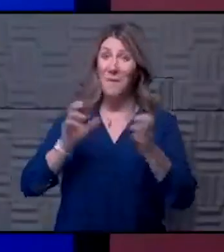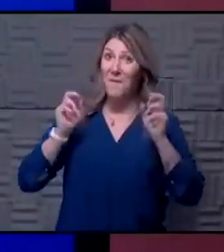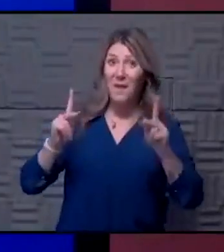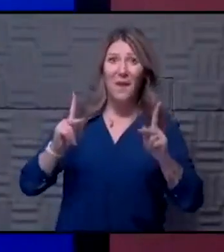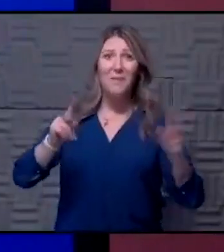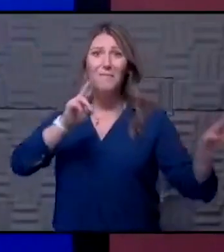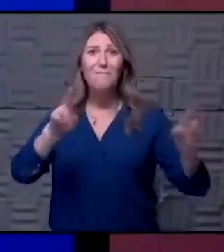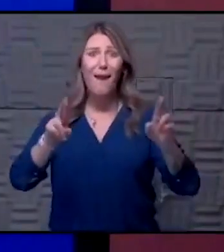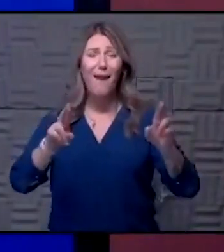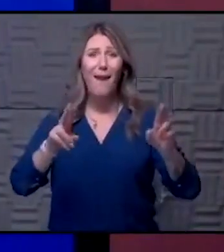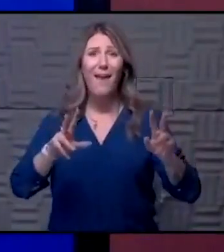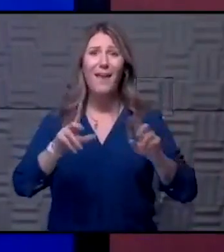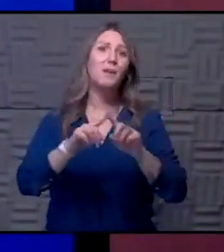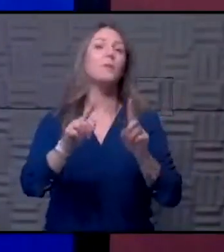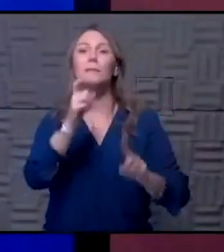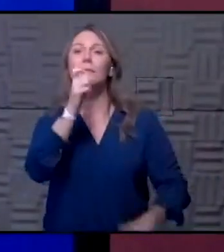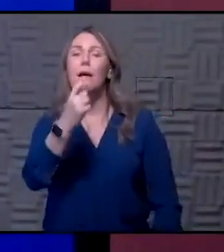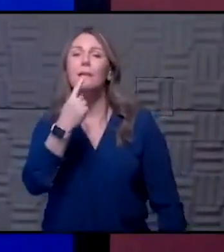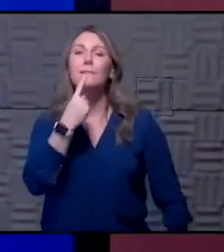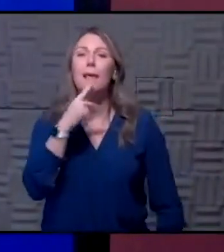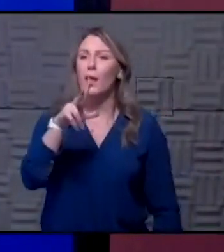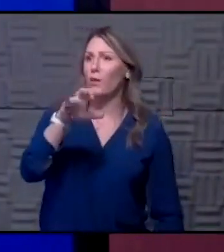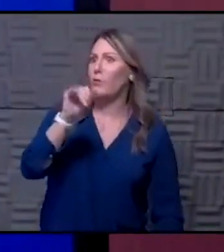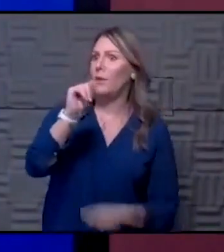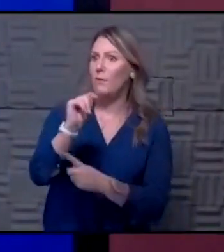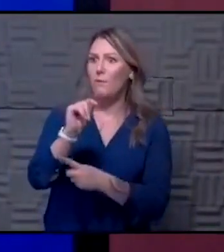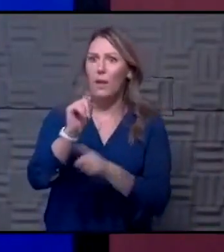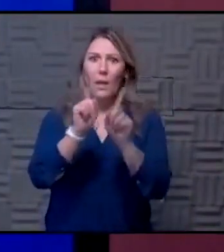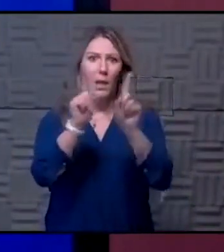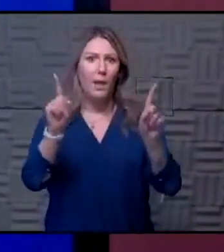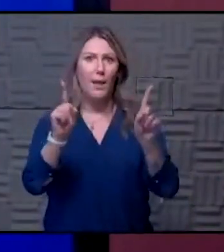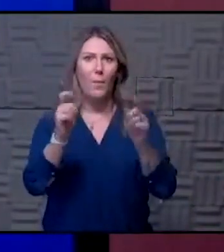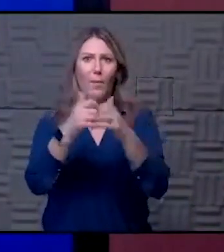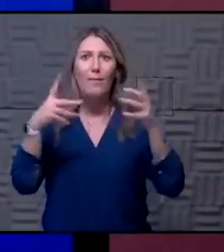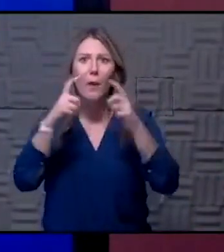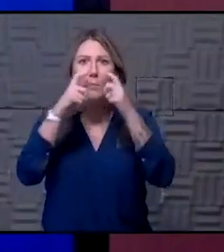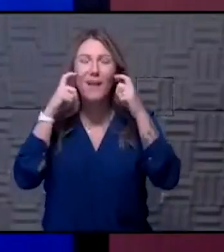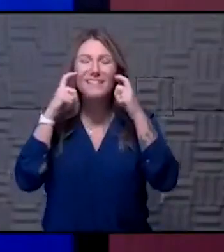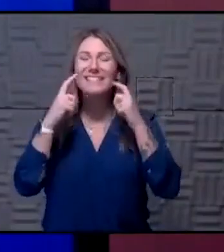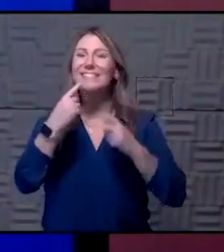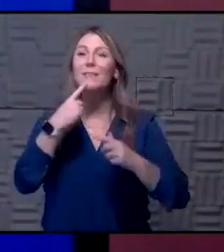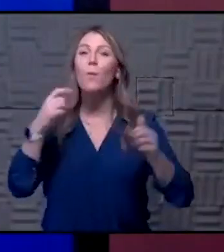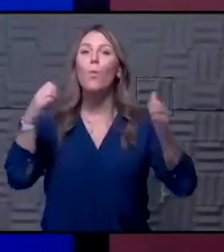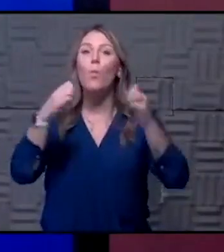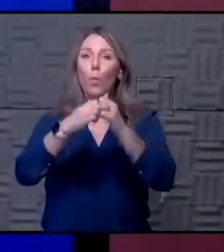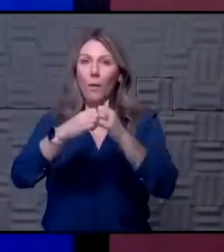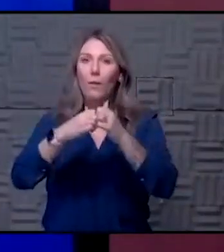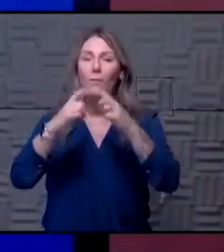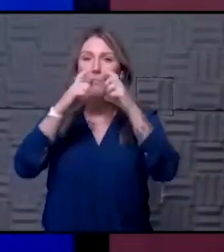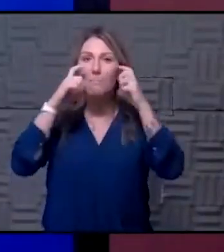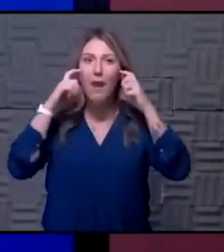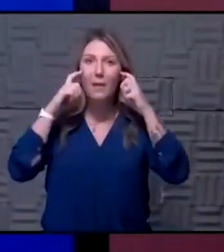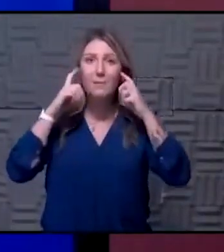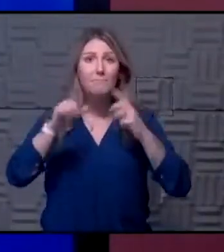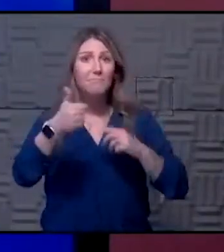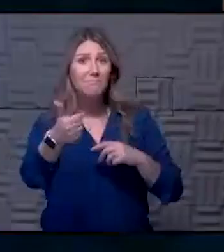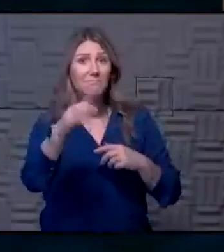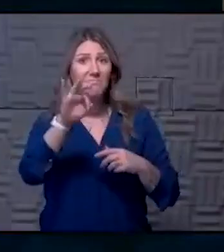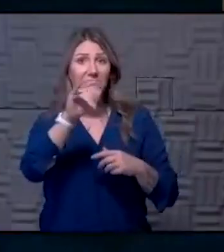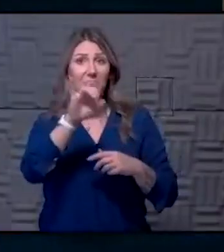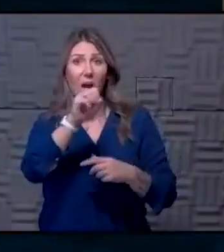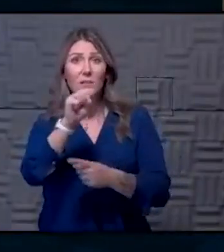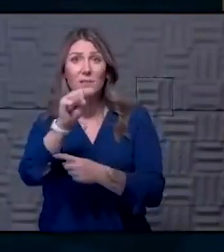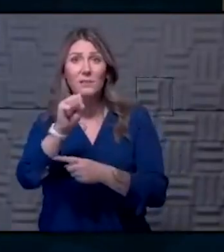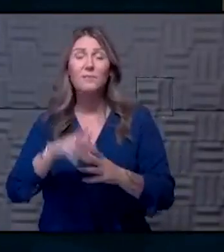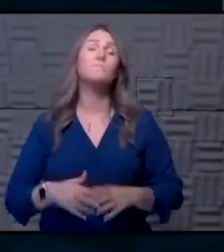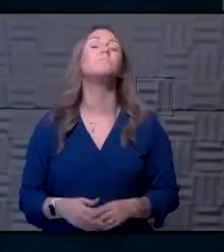that's great, but it doesn't say 3 feet apart and no mask. Right. It says 3 feet apart with a mask. Dr. Botts, any other thoughts?